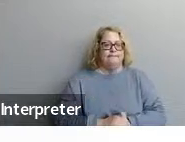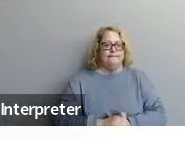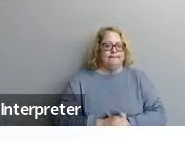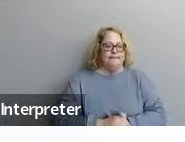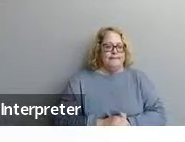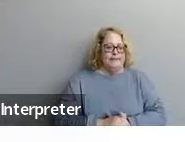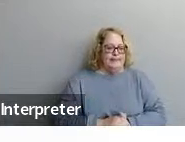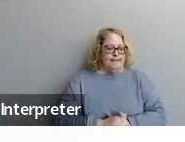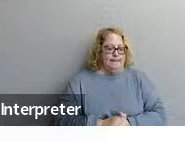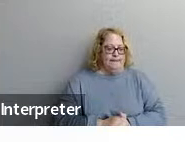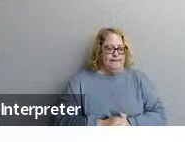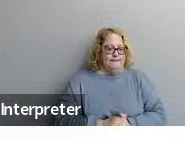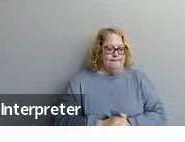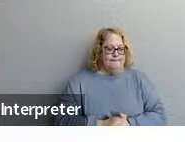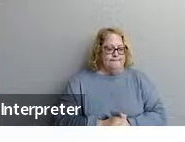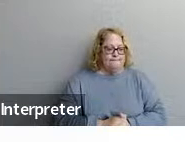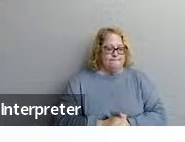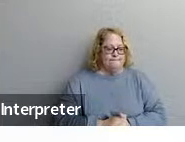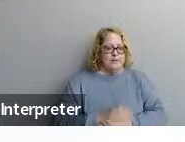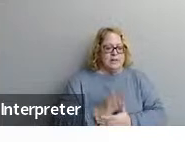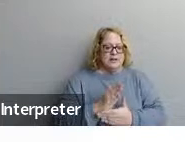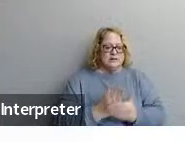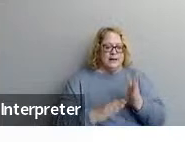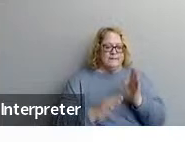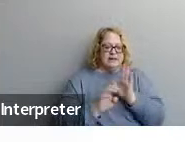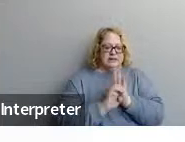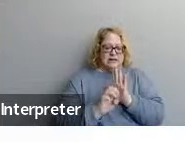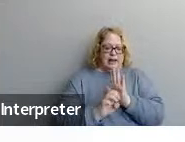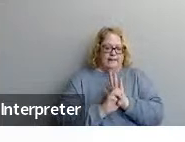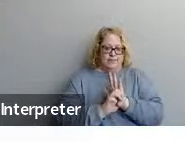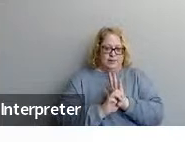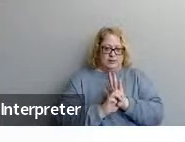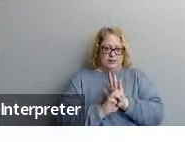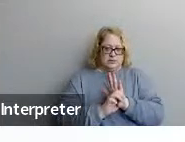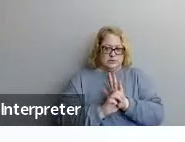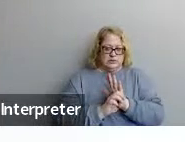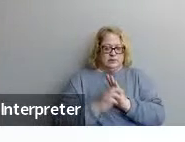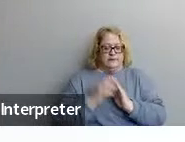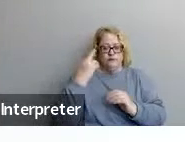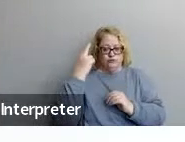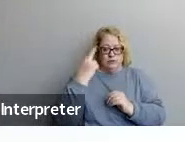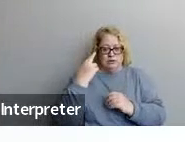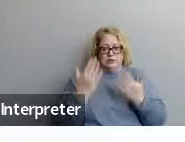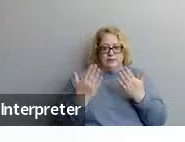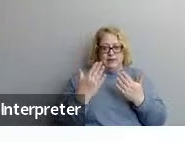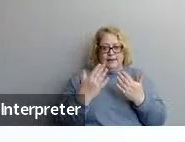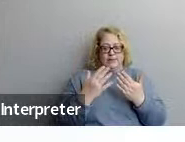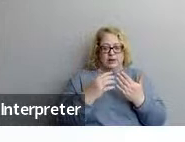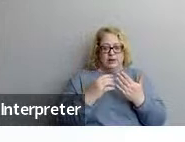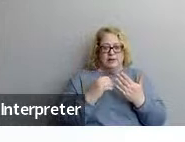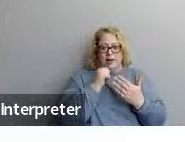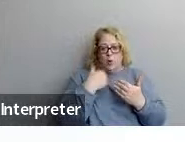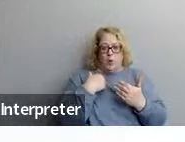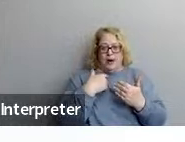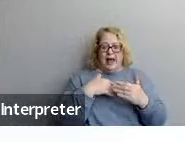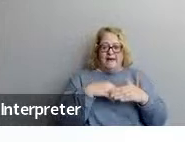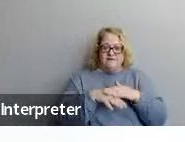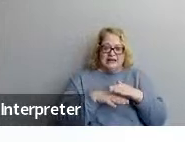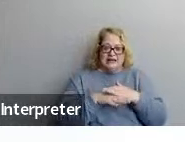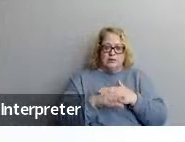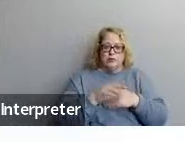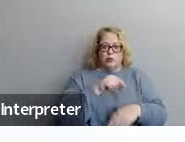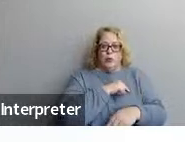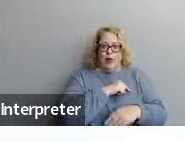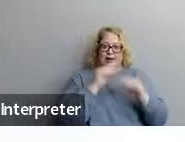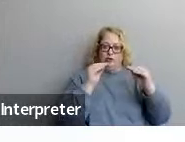few. Some examples of contributing factors may include the lack of access to quality